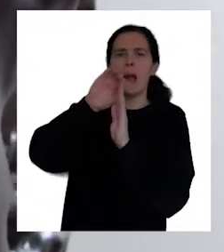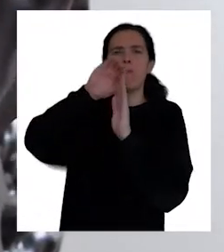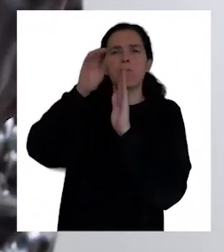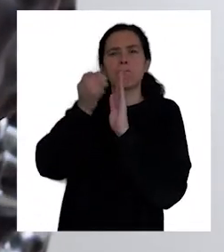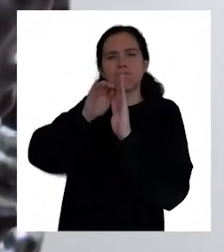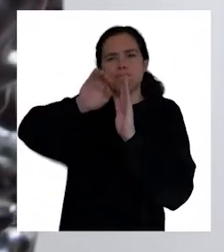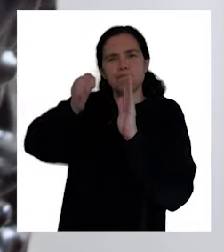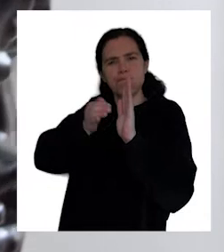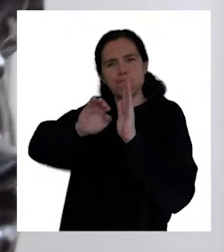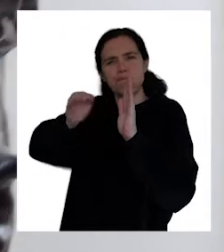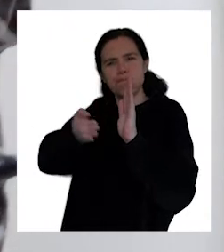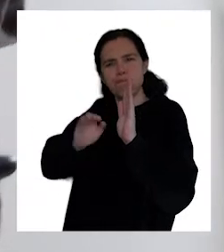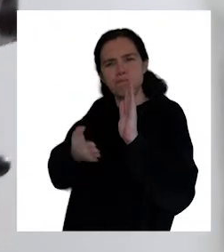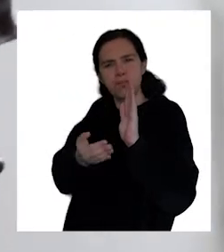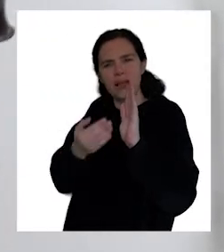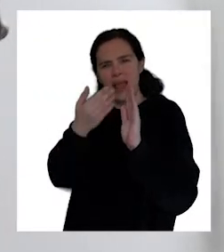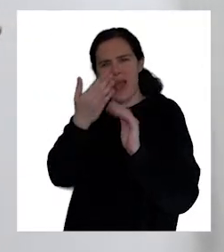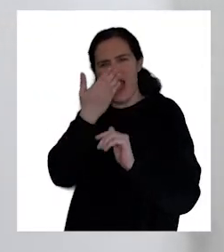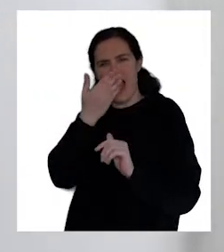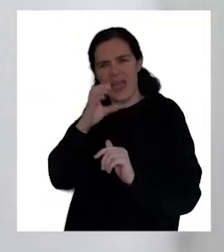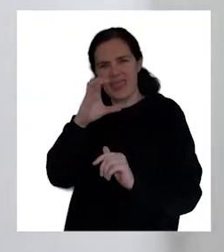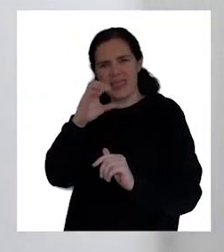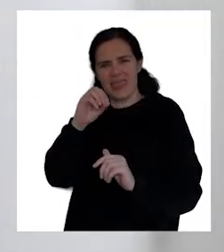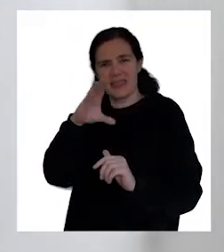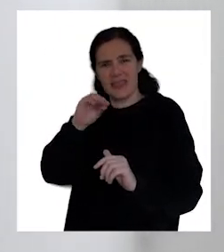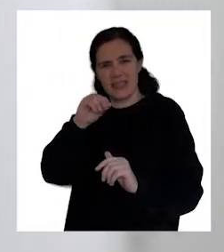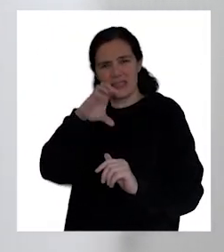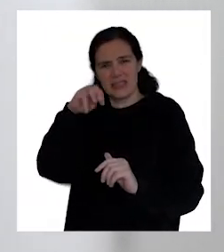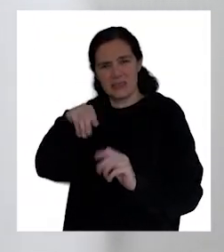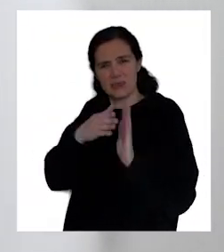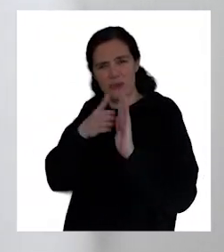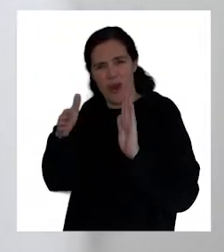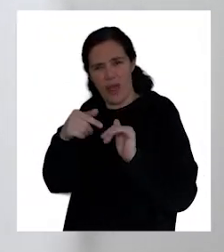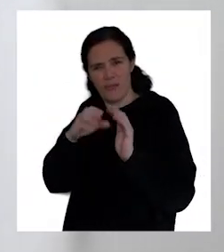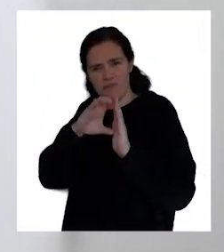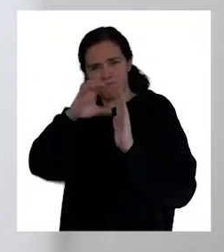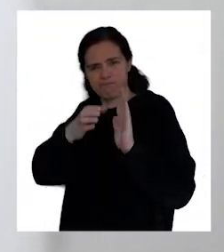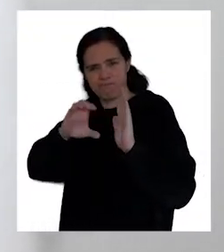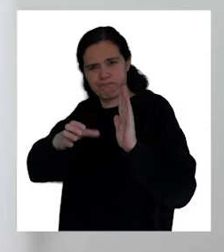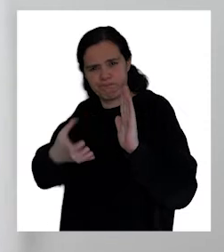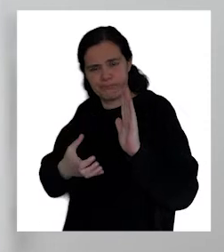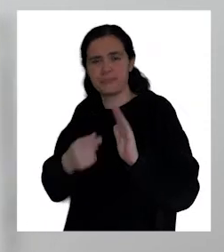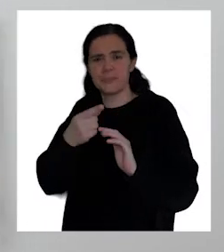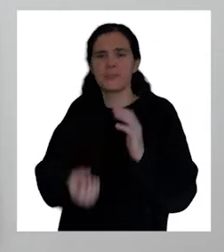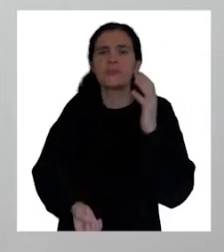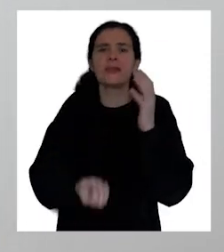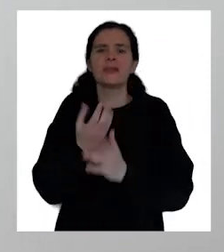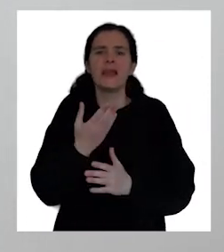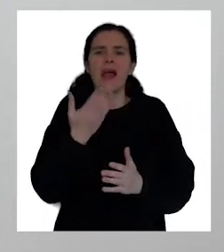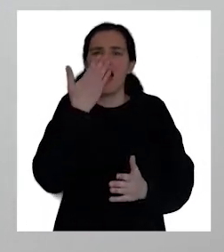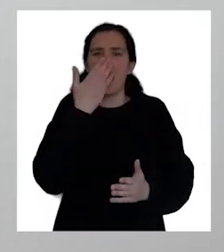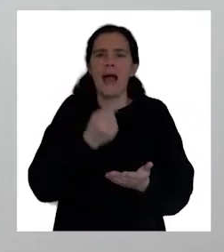relief sticking out almost 10 centimeters outside of the body. It creates